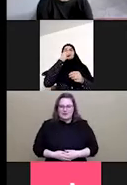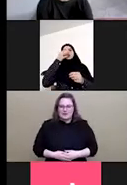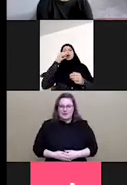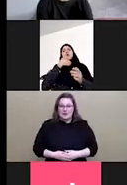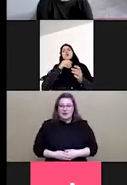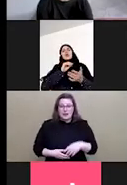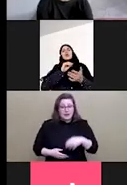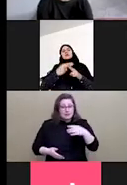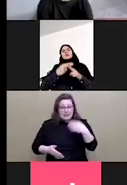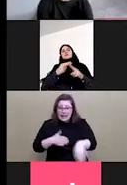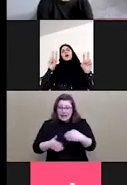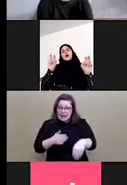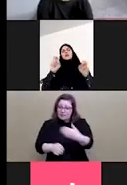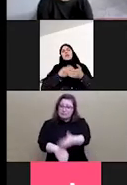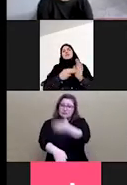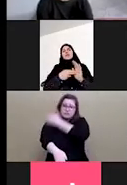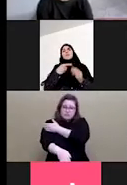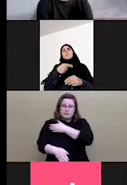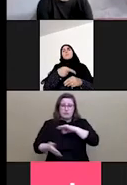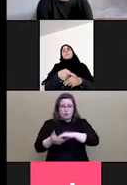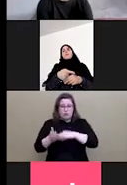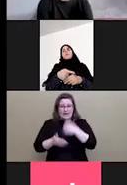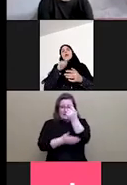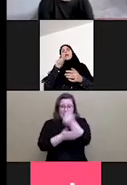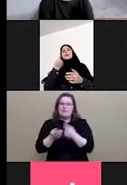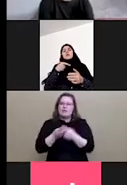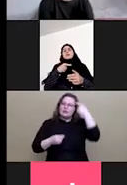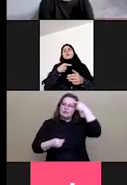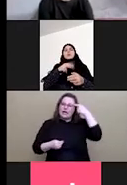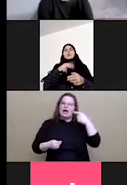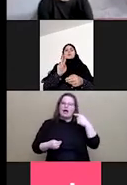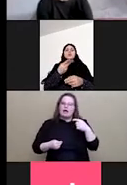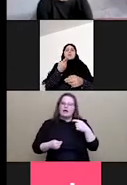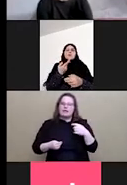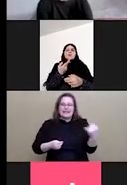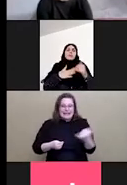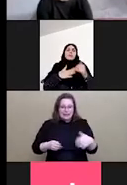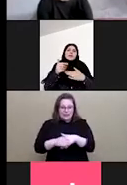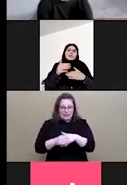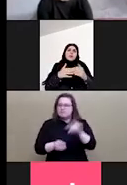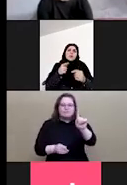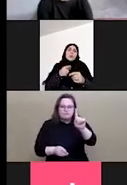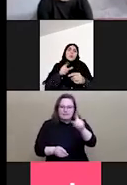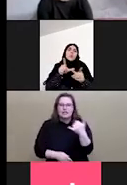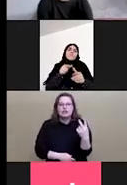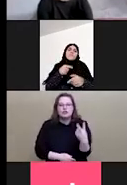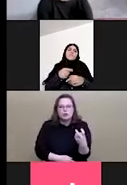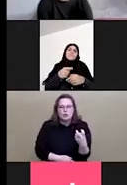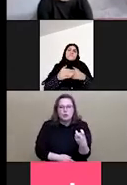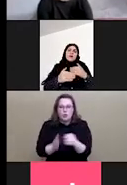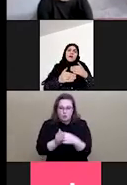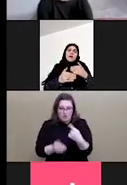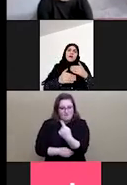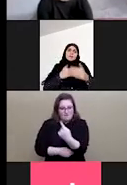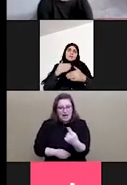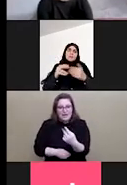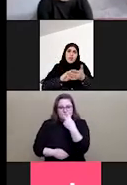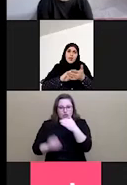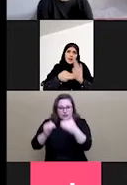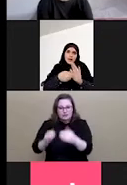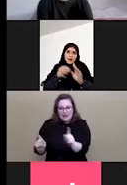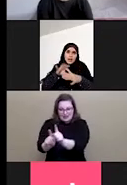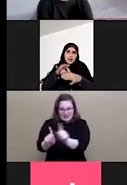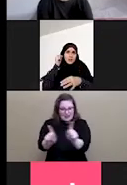plan 20 people instead of 10 participants, because each person with visual impairment will have to bring an assistant, otherwise they won't